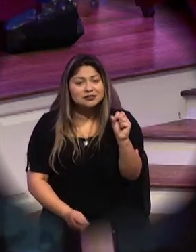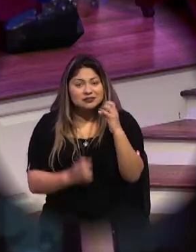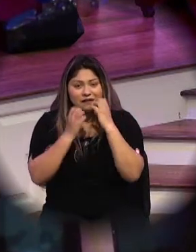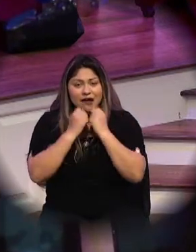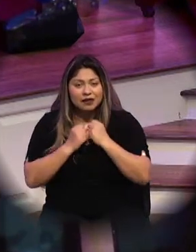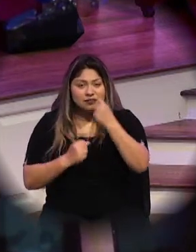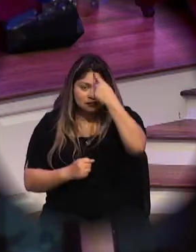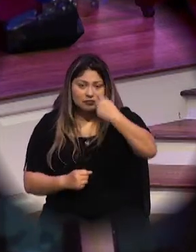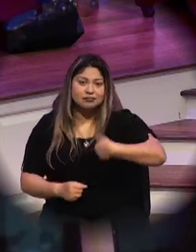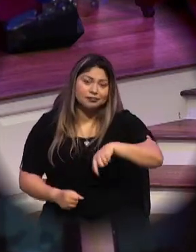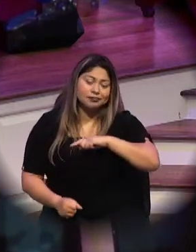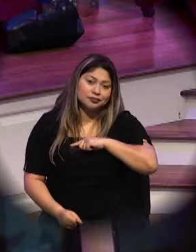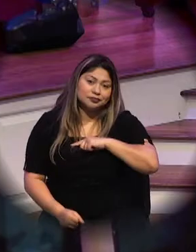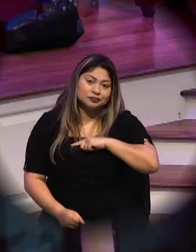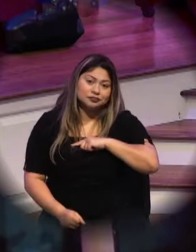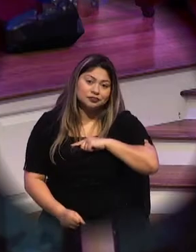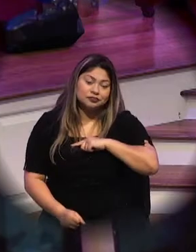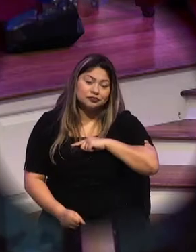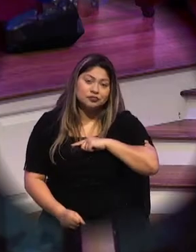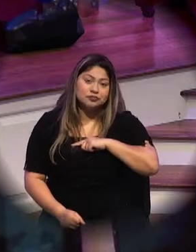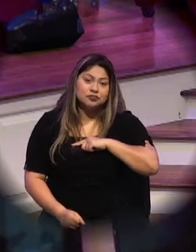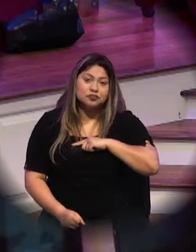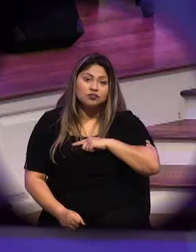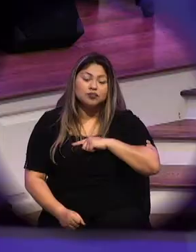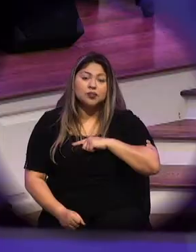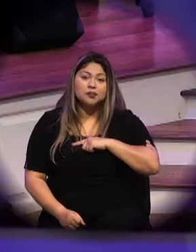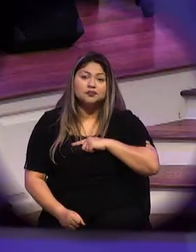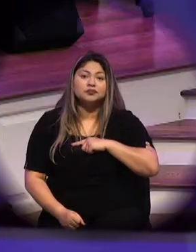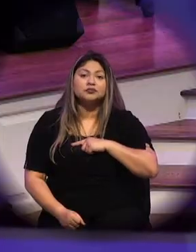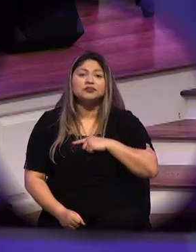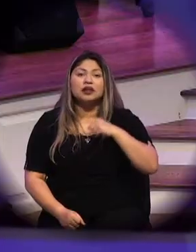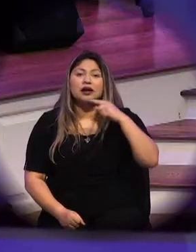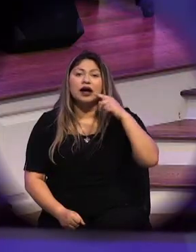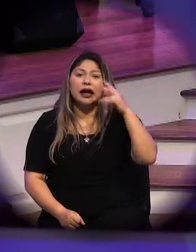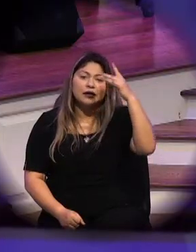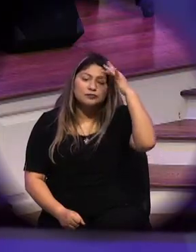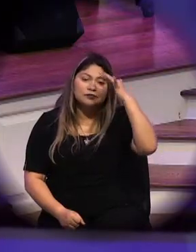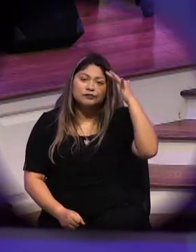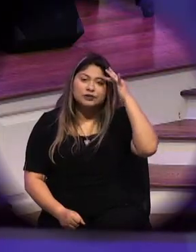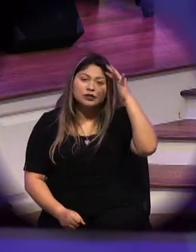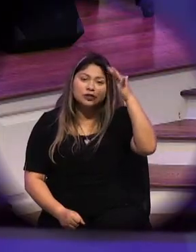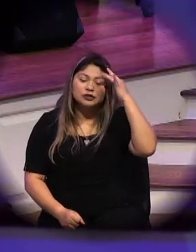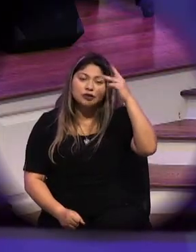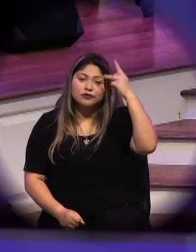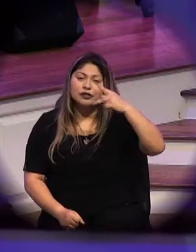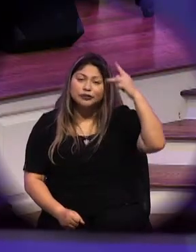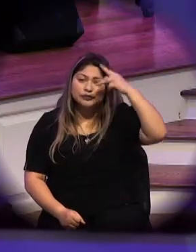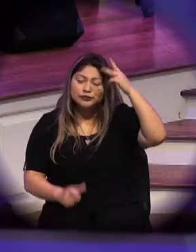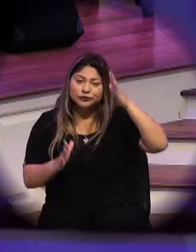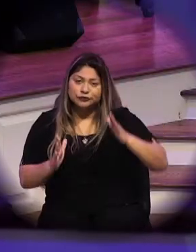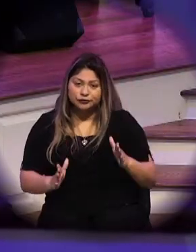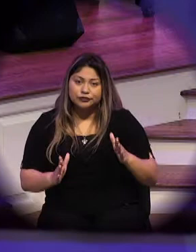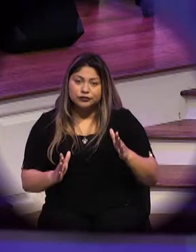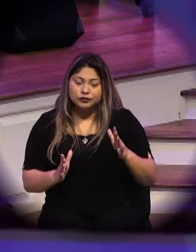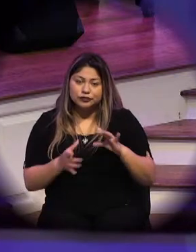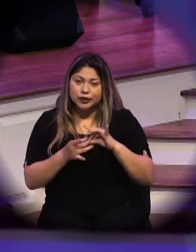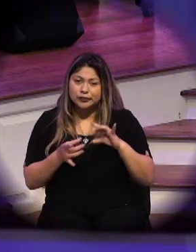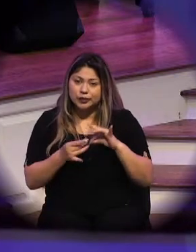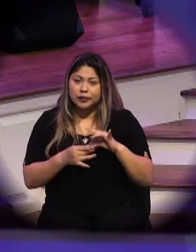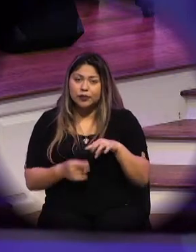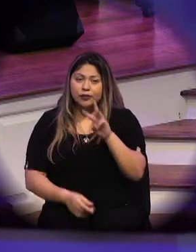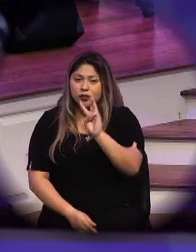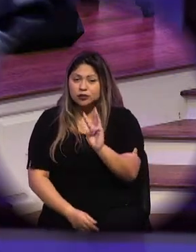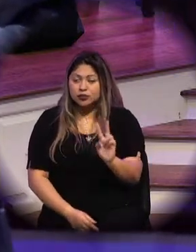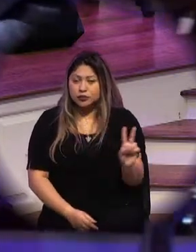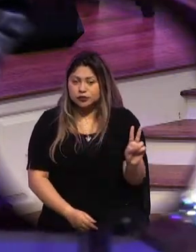century theologian, was a German minister during World War II. Talk about something shaking your confidence in the goodness of God.